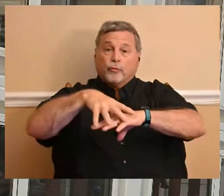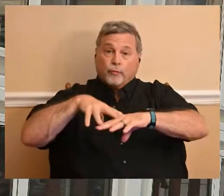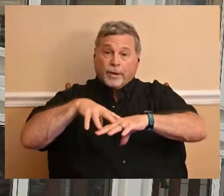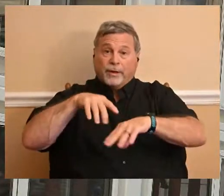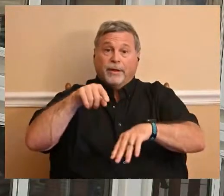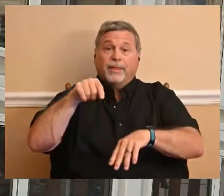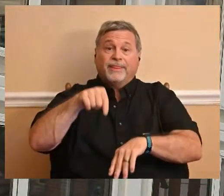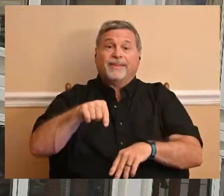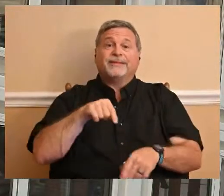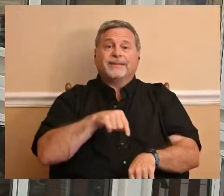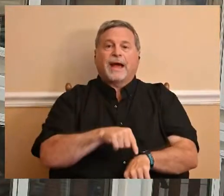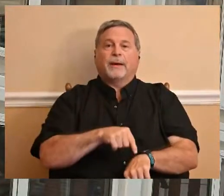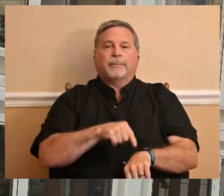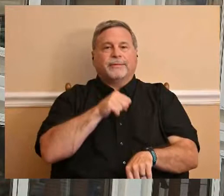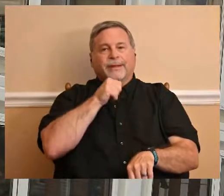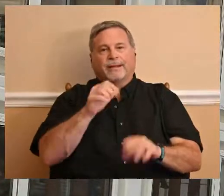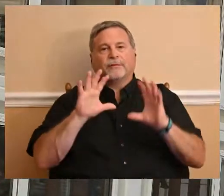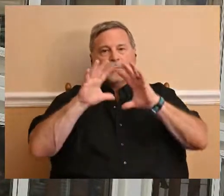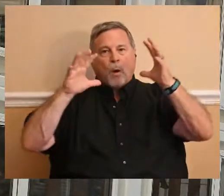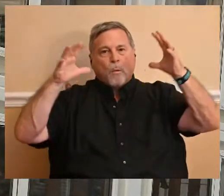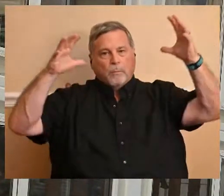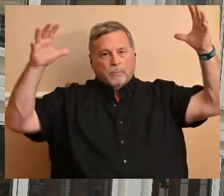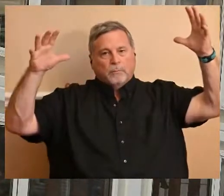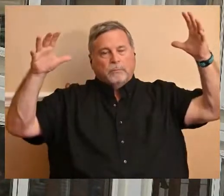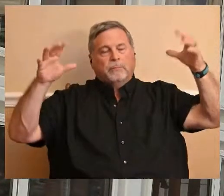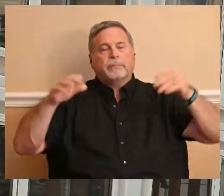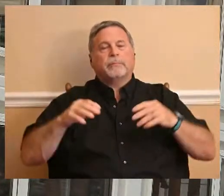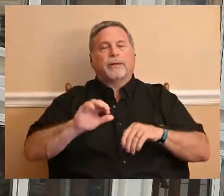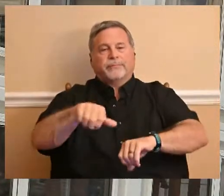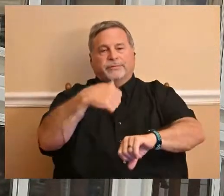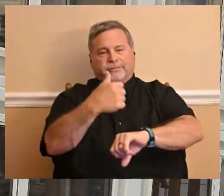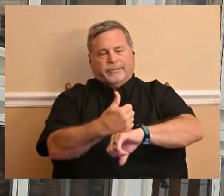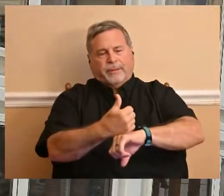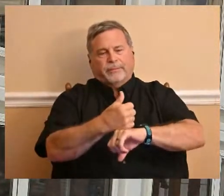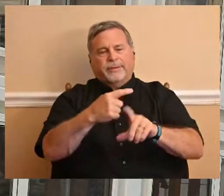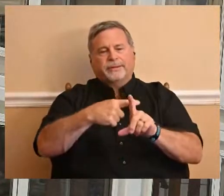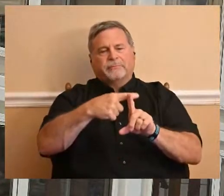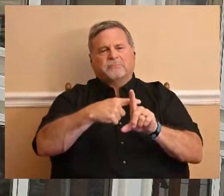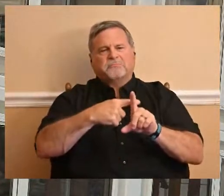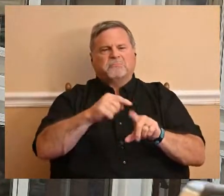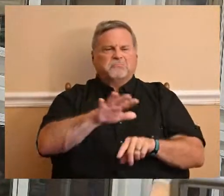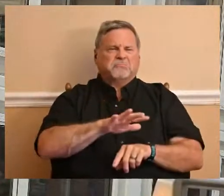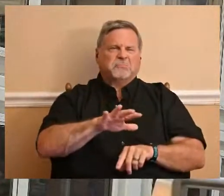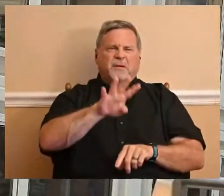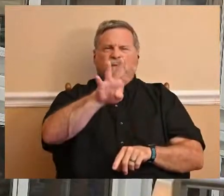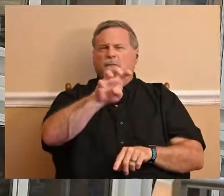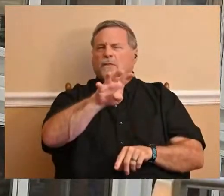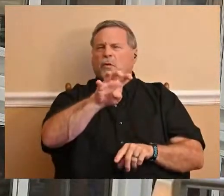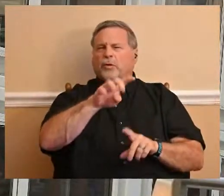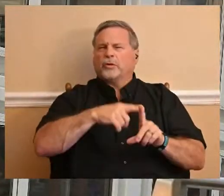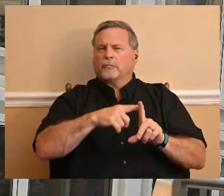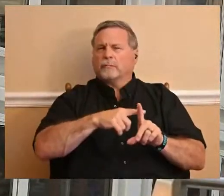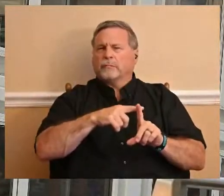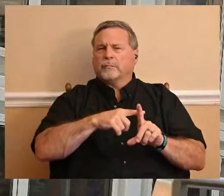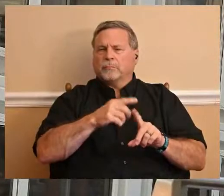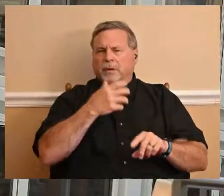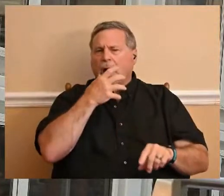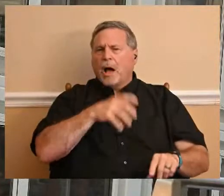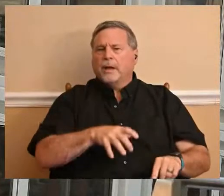opposed to smoke. Now I've set the grill up. It's somewhere around 400 degrees right now. Pretty hot.